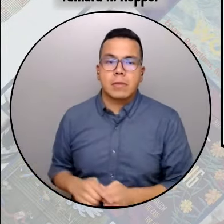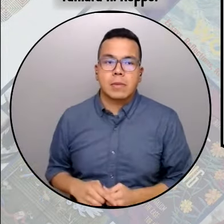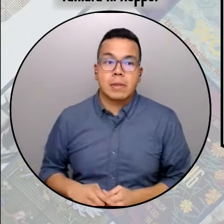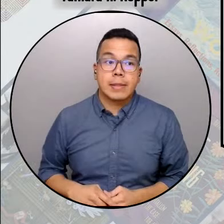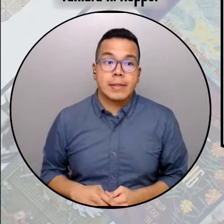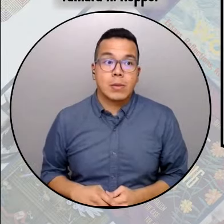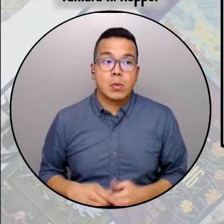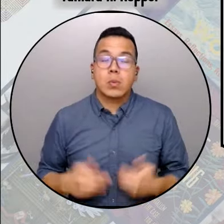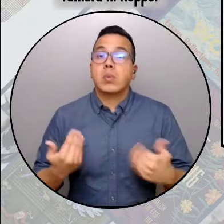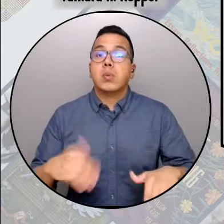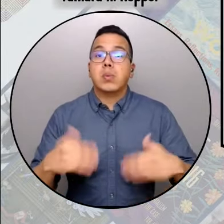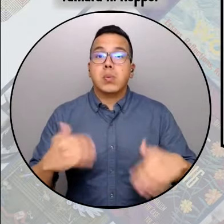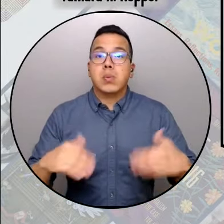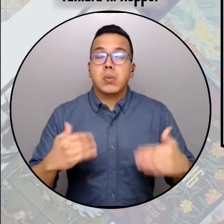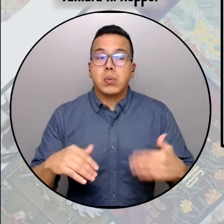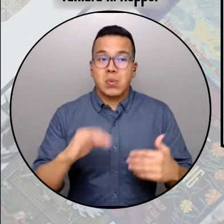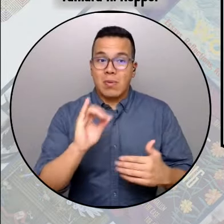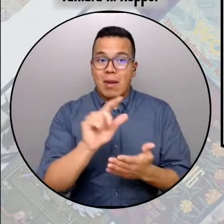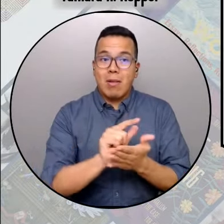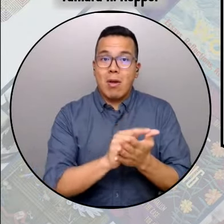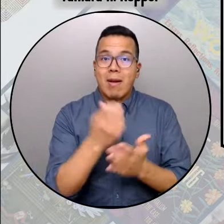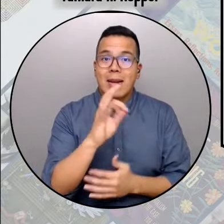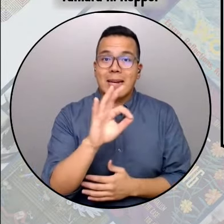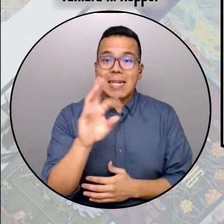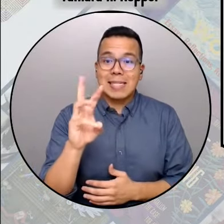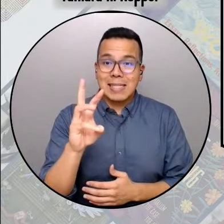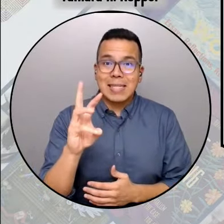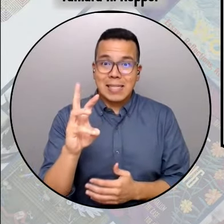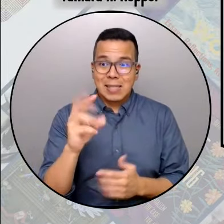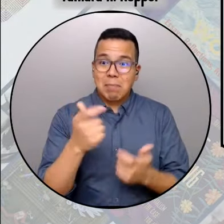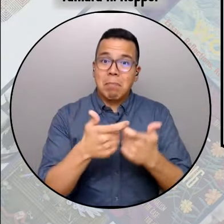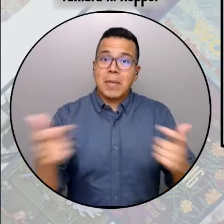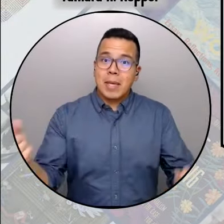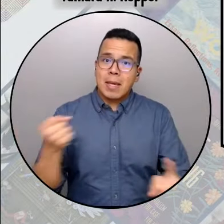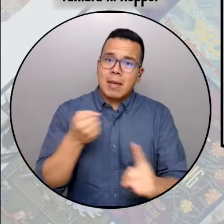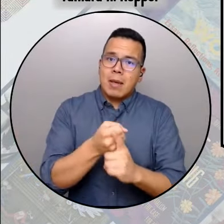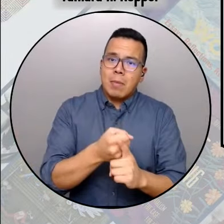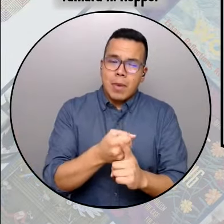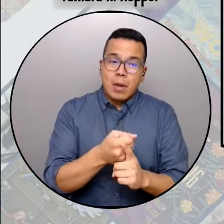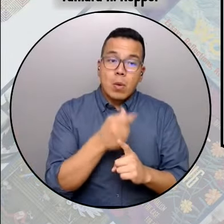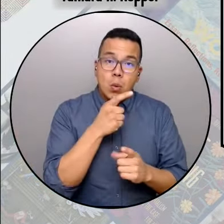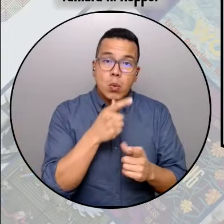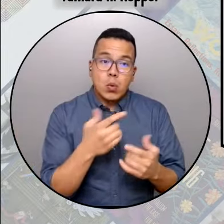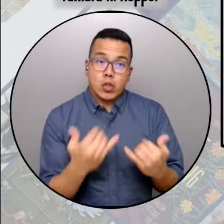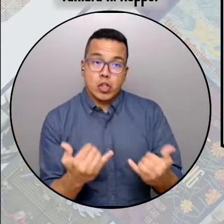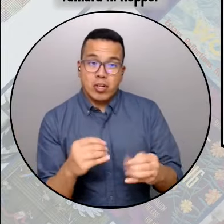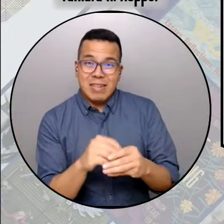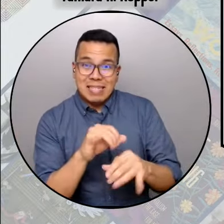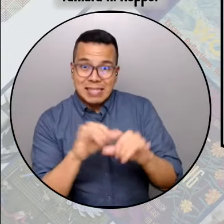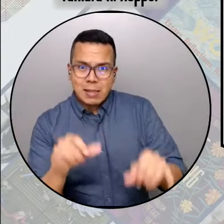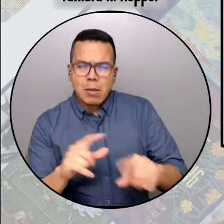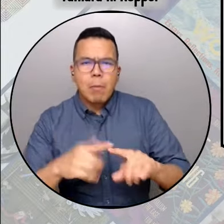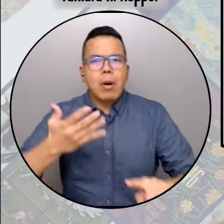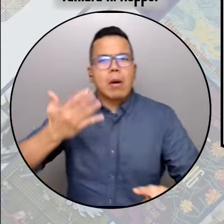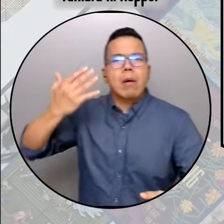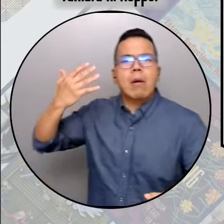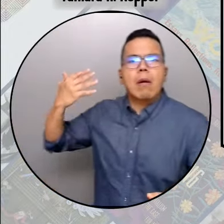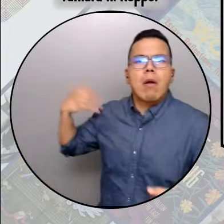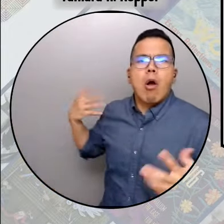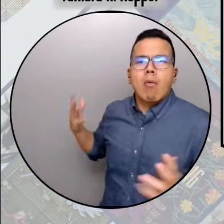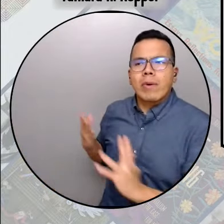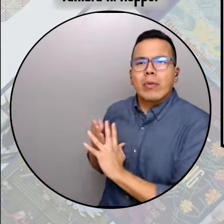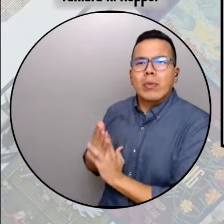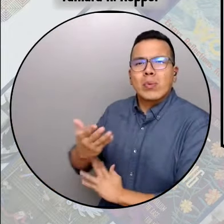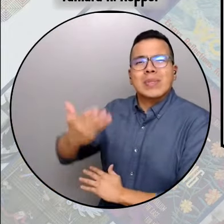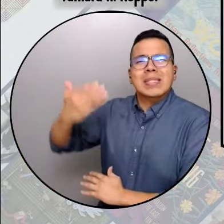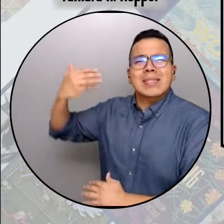had a huge impact, not just on people who are kind of currently in the system, but a lot of people who had gone through the system. And they might have even kind of, you know,